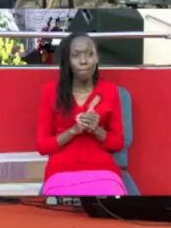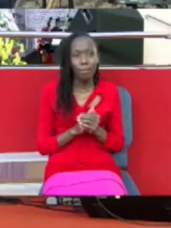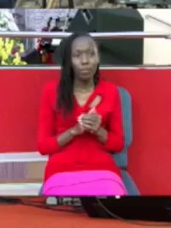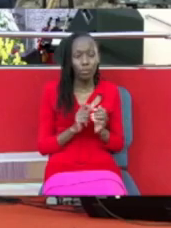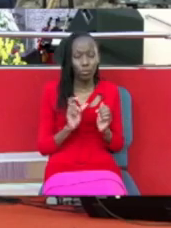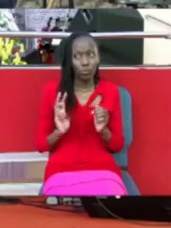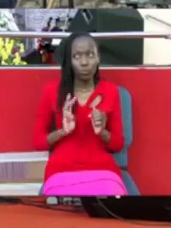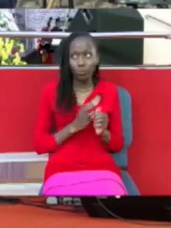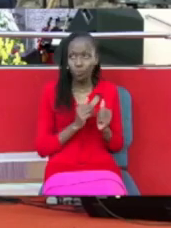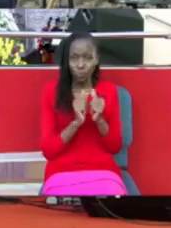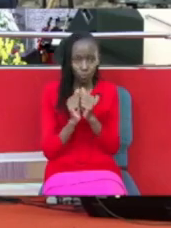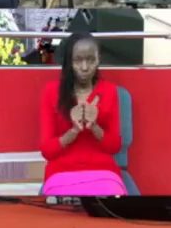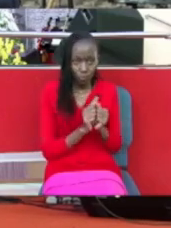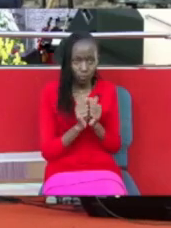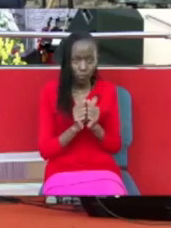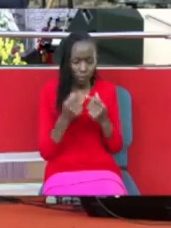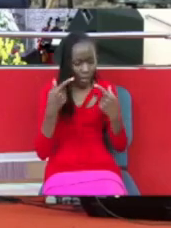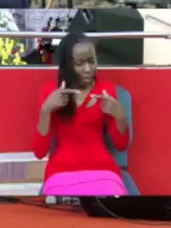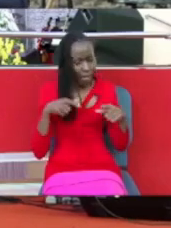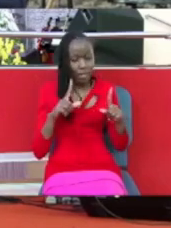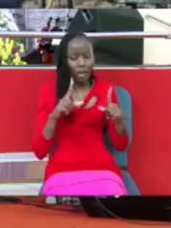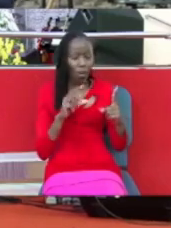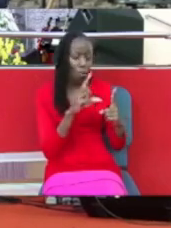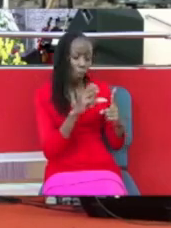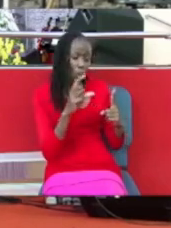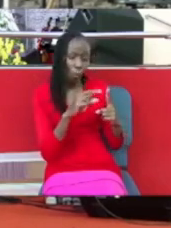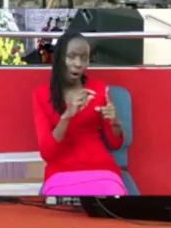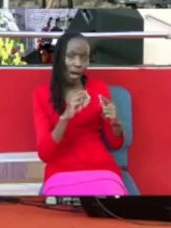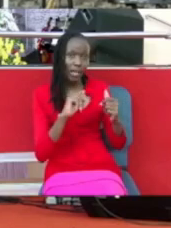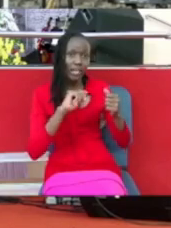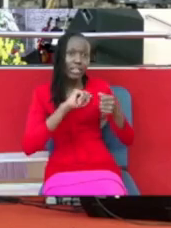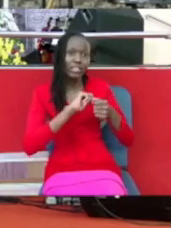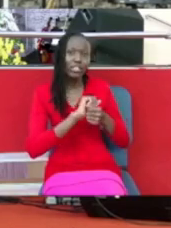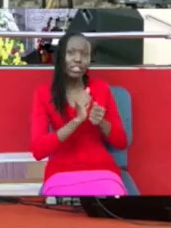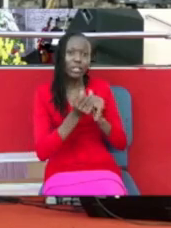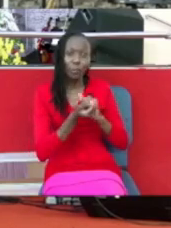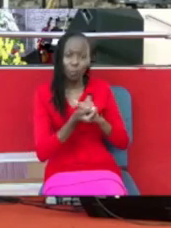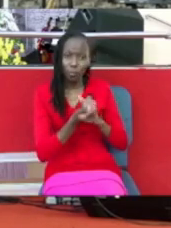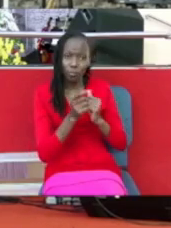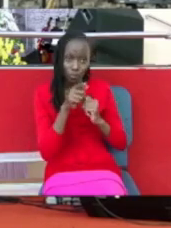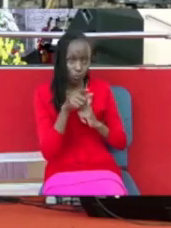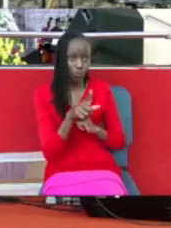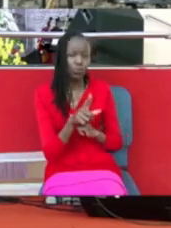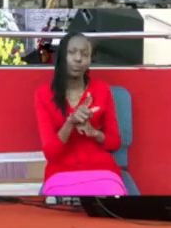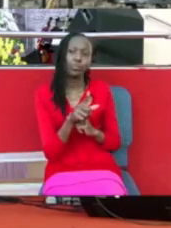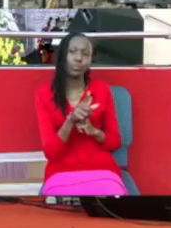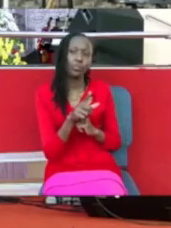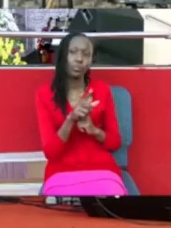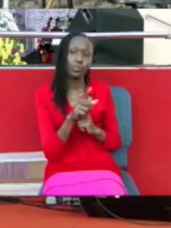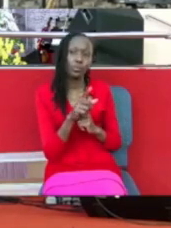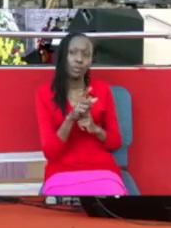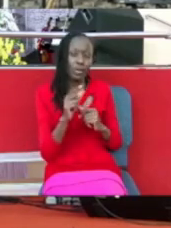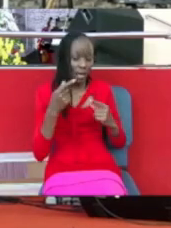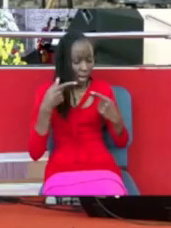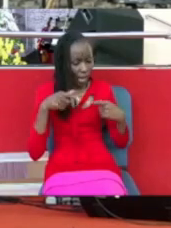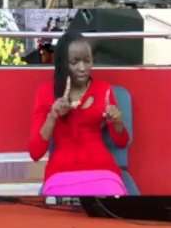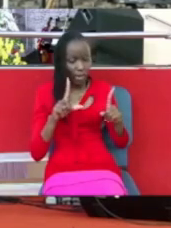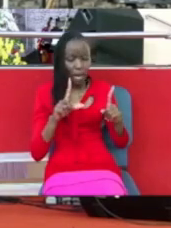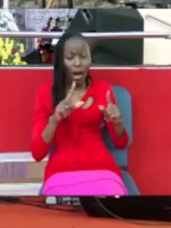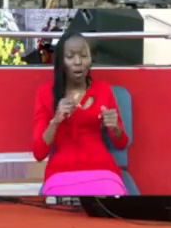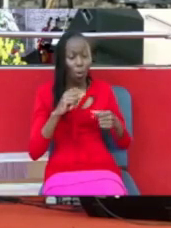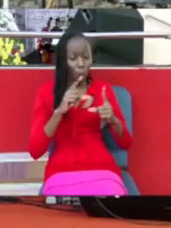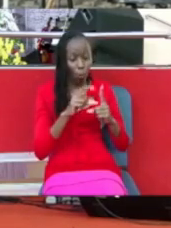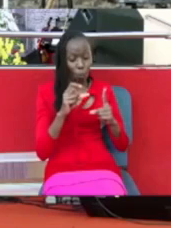together? Allow the word to shape you. Ruhusu neno liweze kukufanya. Allow the word to shape your beliefs.